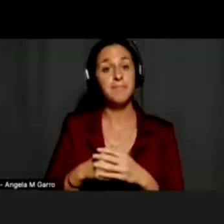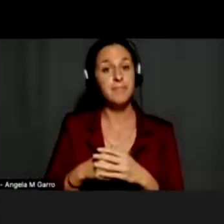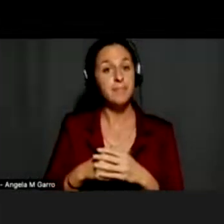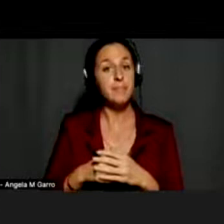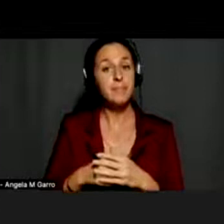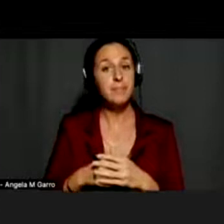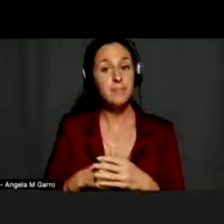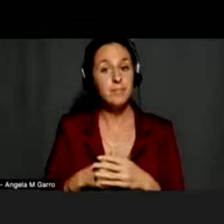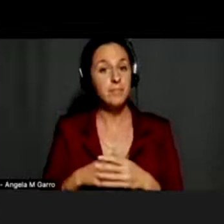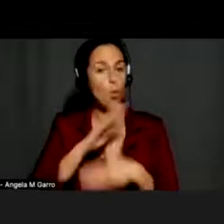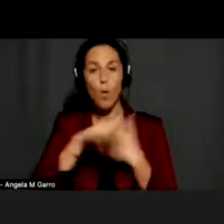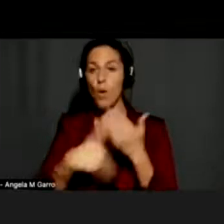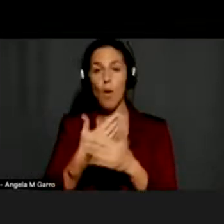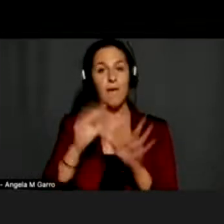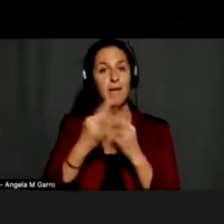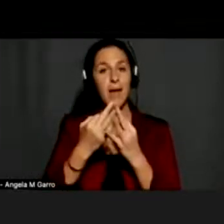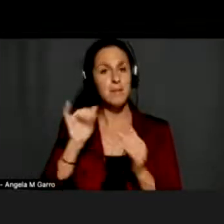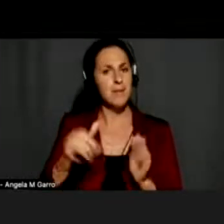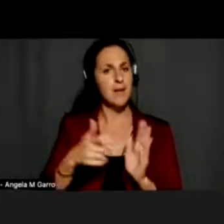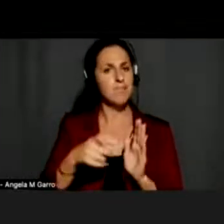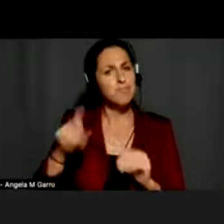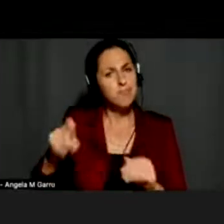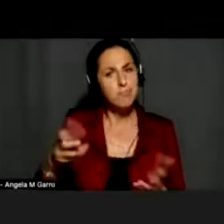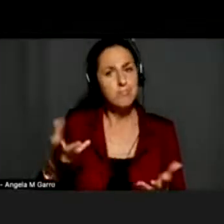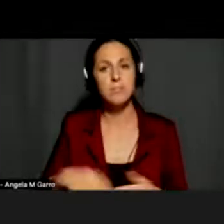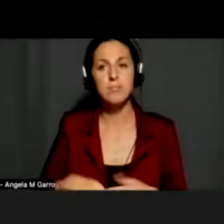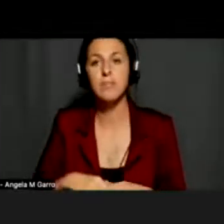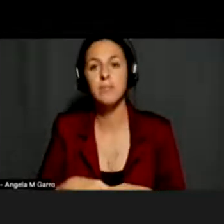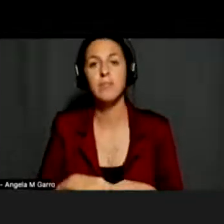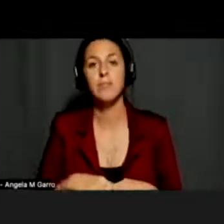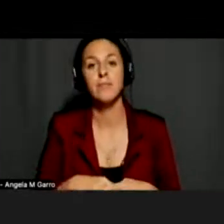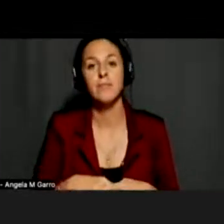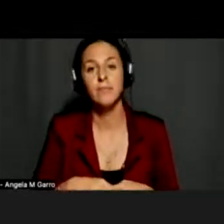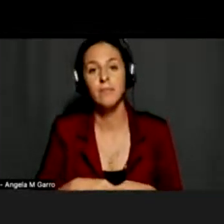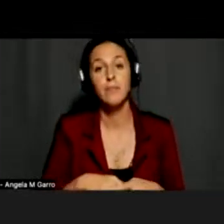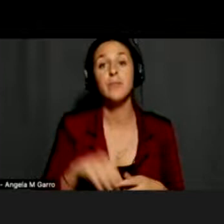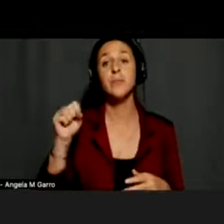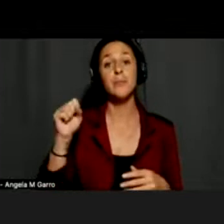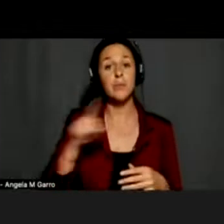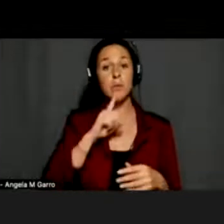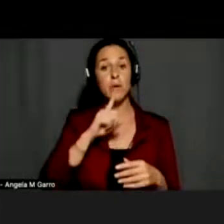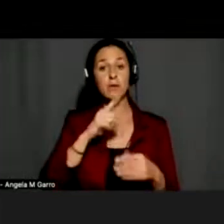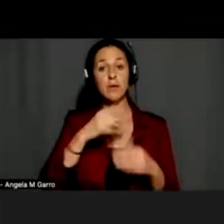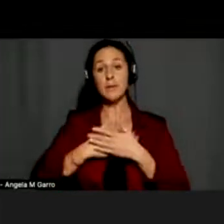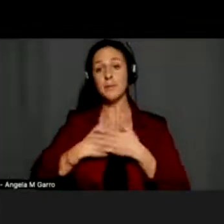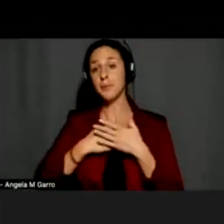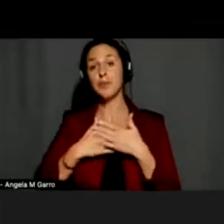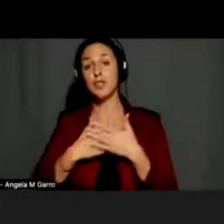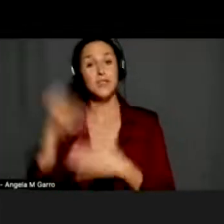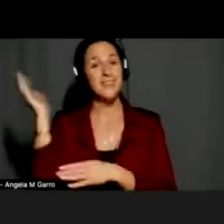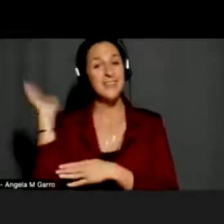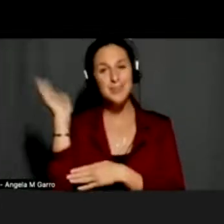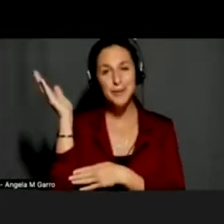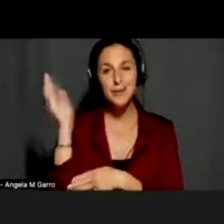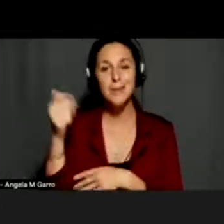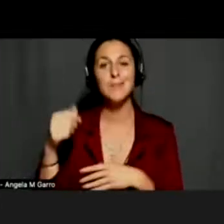all families that need it. And so, yeah, I appreciate the presentation, and